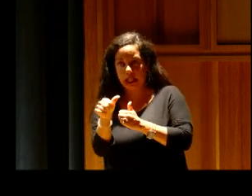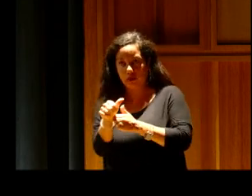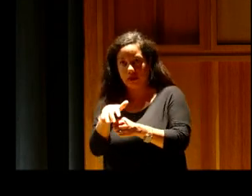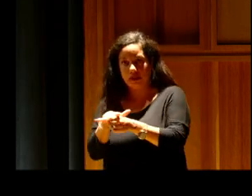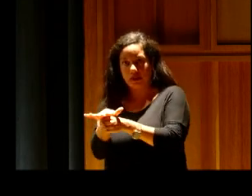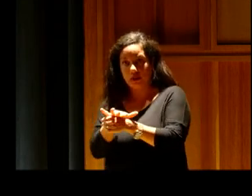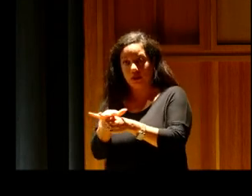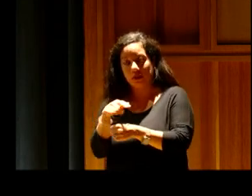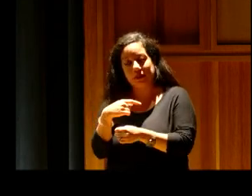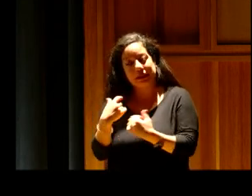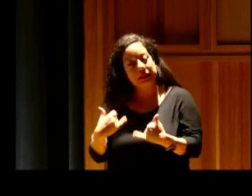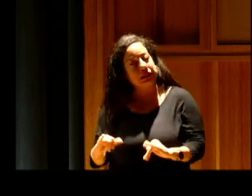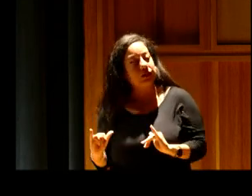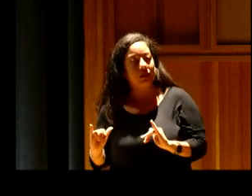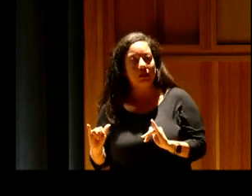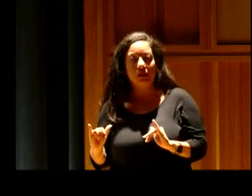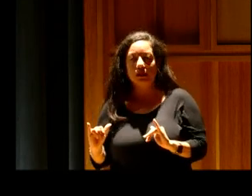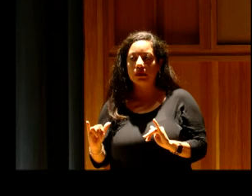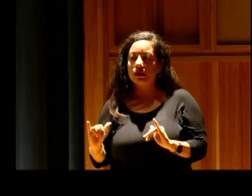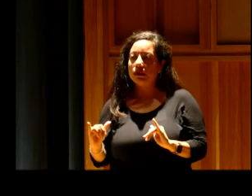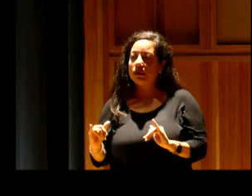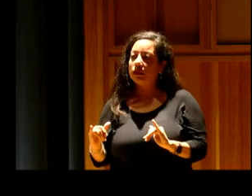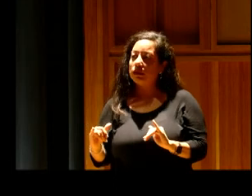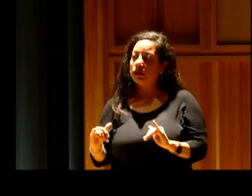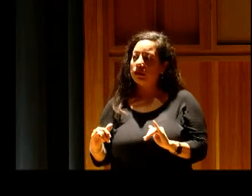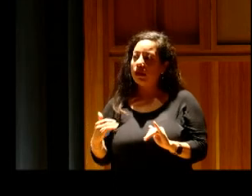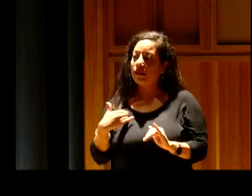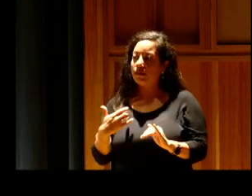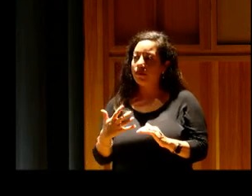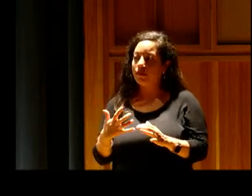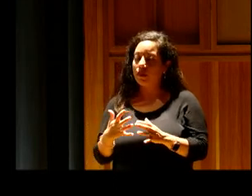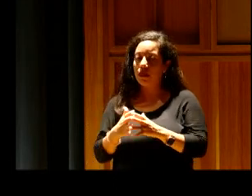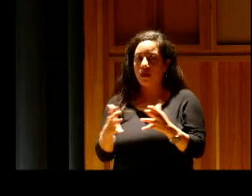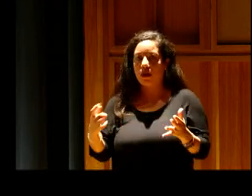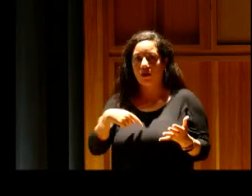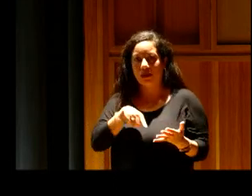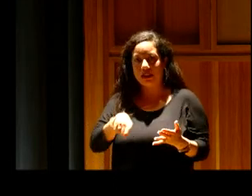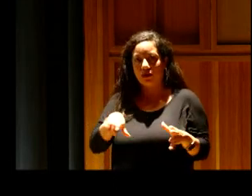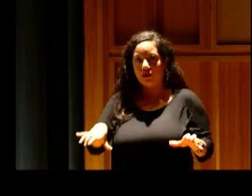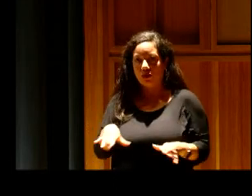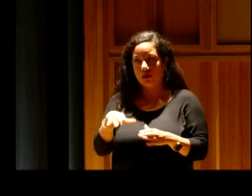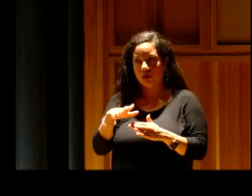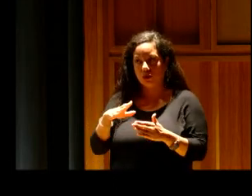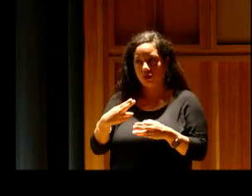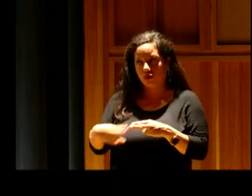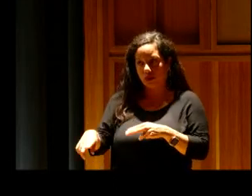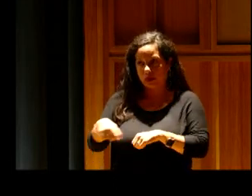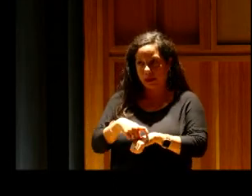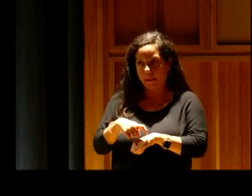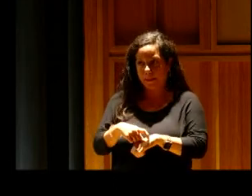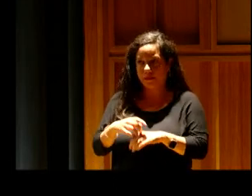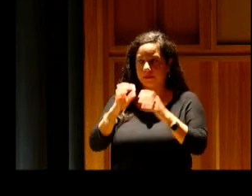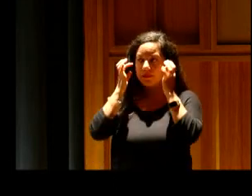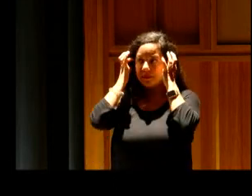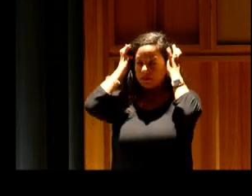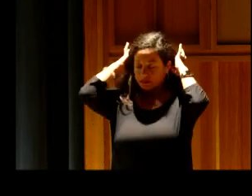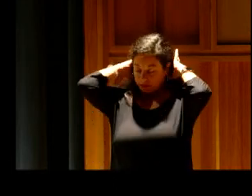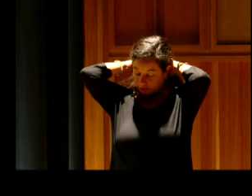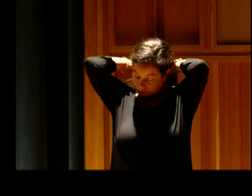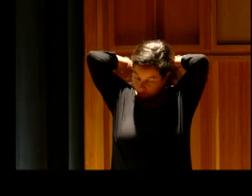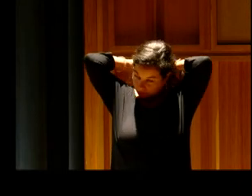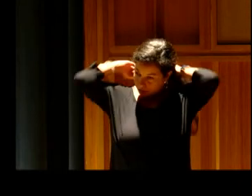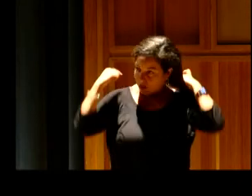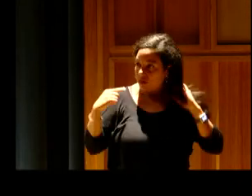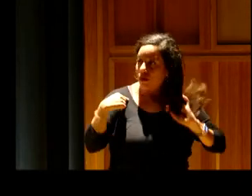very, very long way to go in a very short amount of time. So now, so far I've just talked about